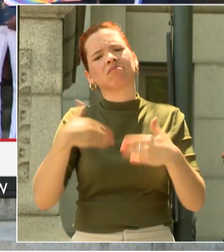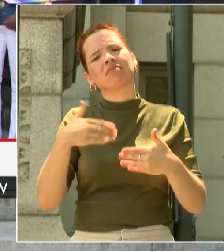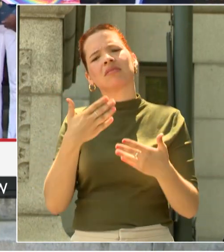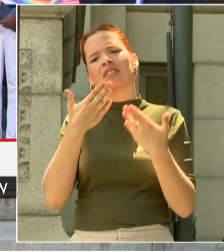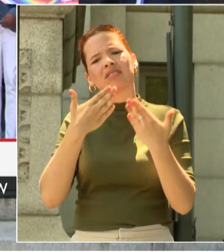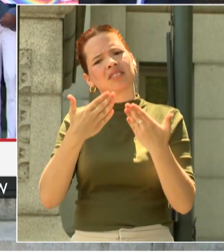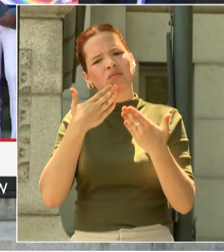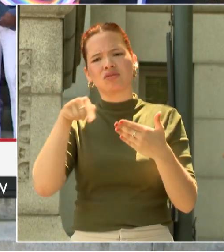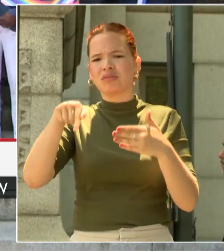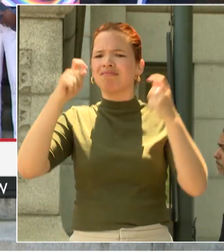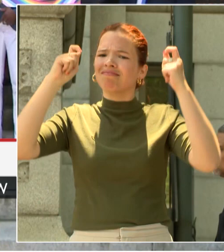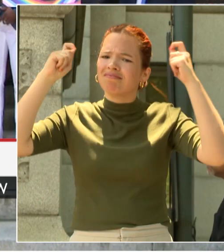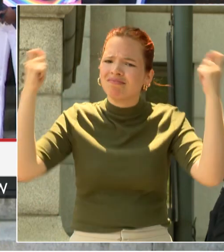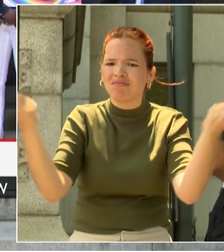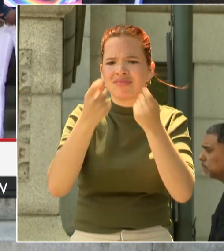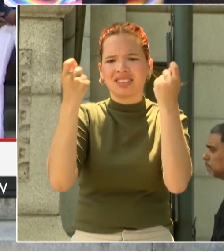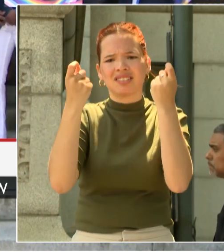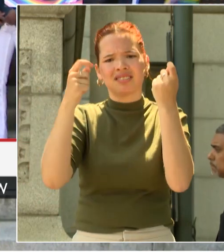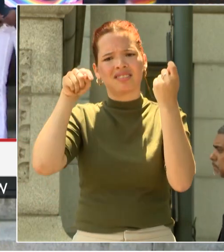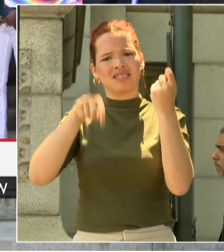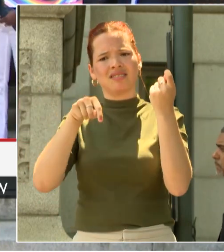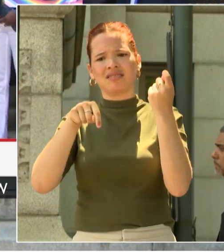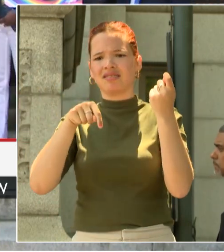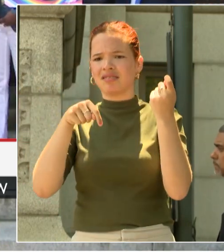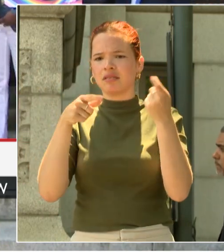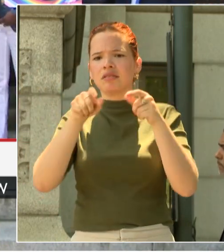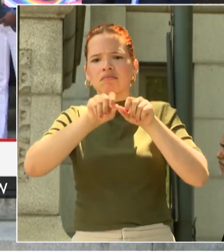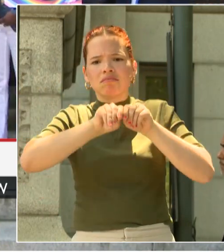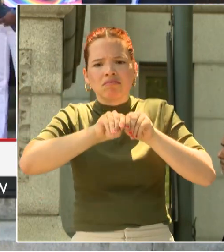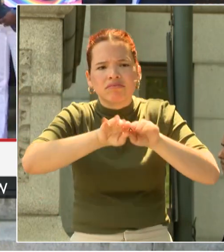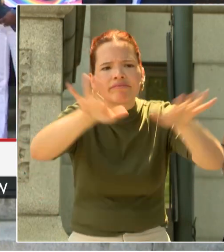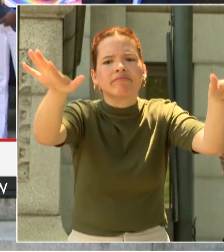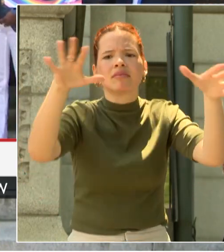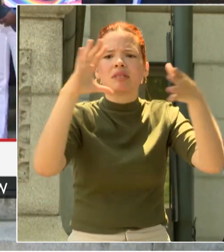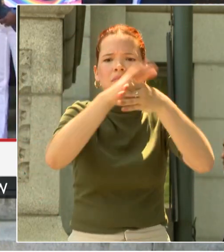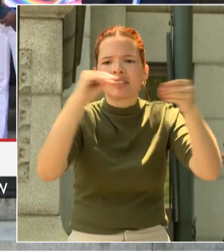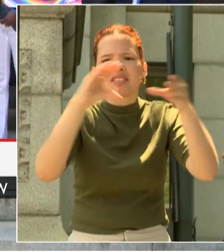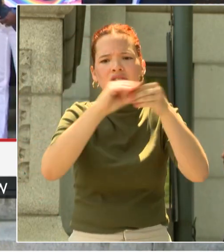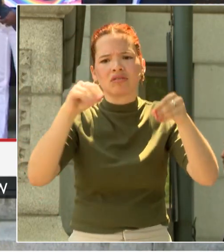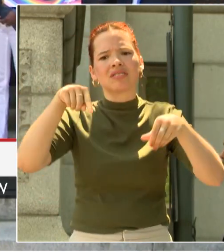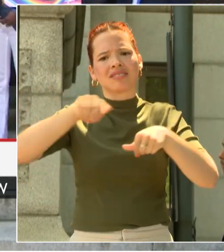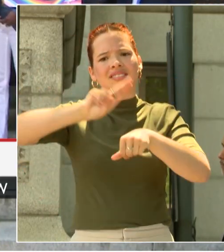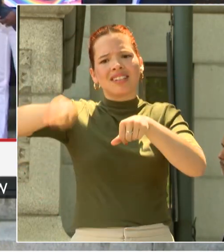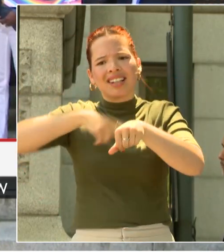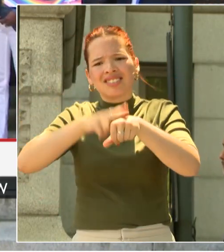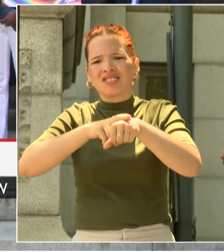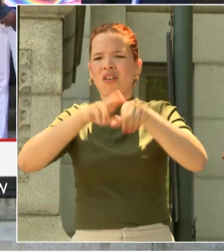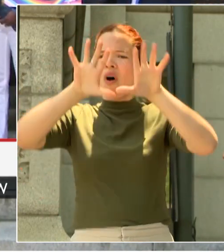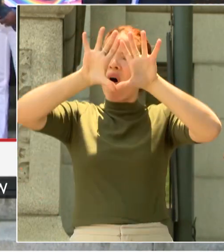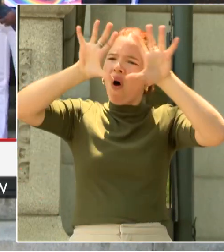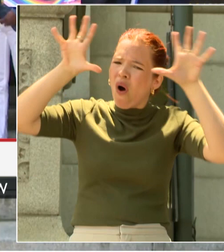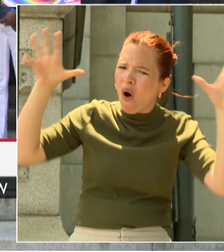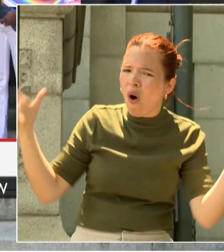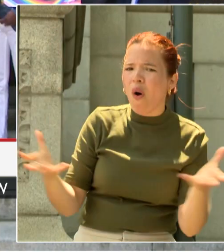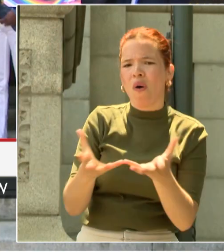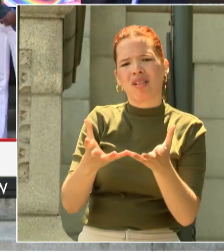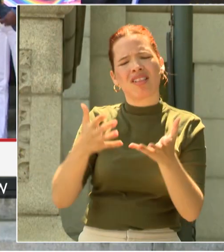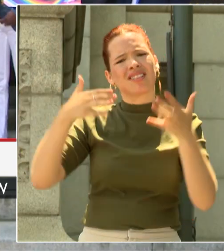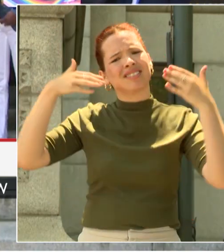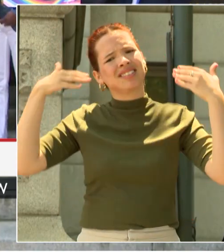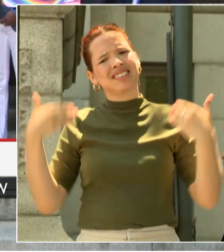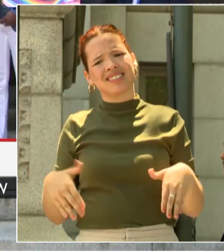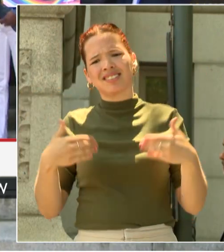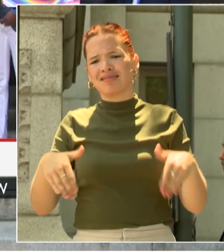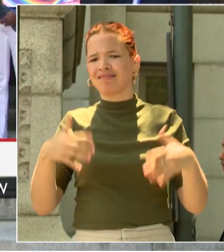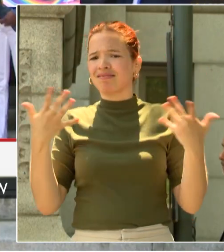that message that we send across our city, our nation, and our world. We do it in our programs